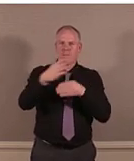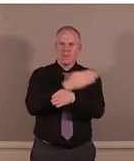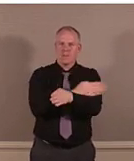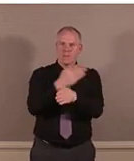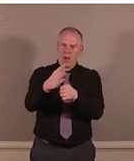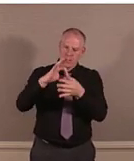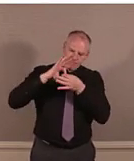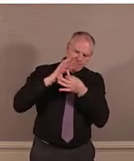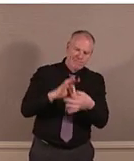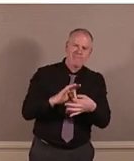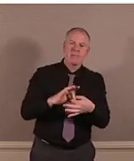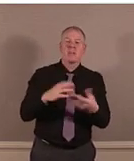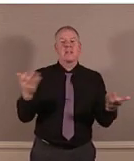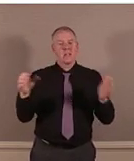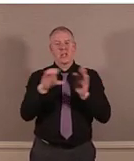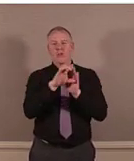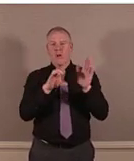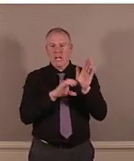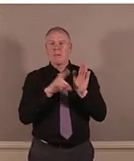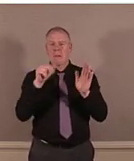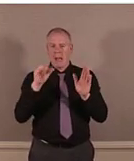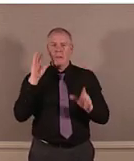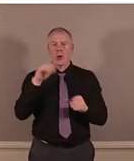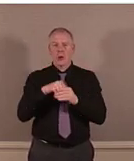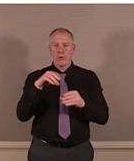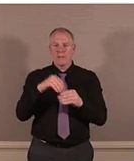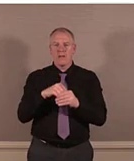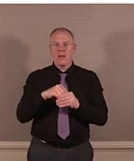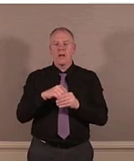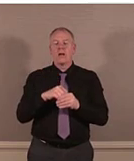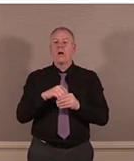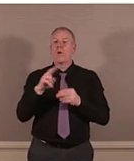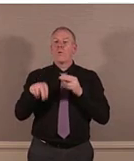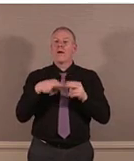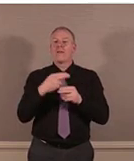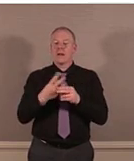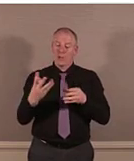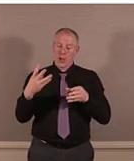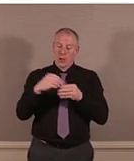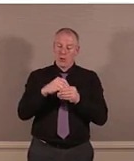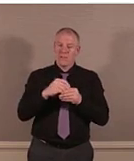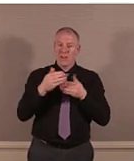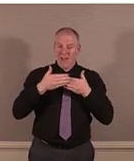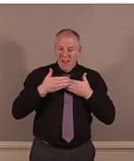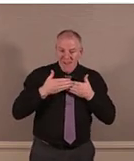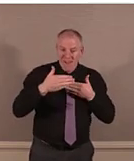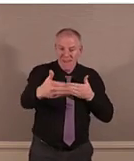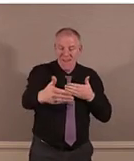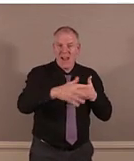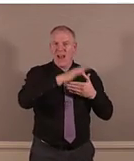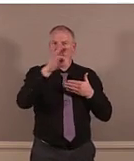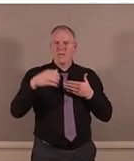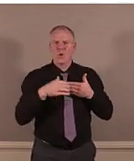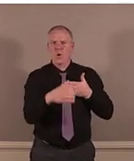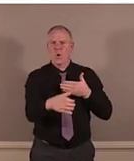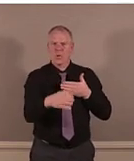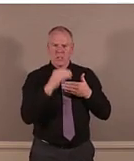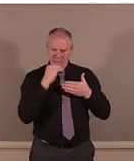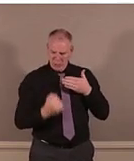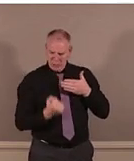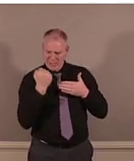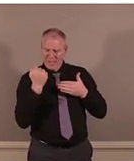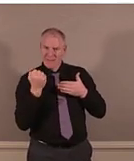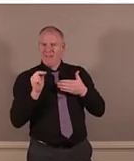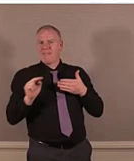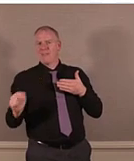So even if the curriculum is really inclusive, but if you don't have inclusion for life after your course, I have to ask, is that success?